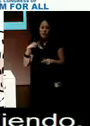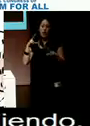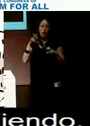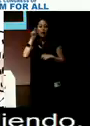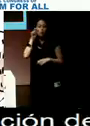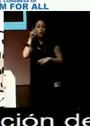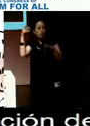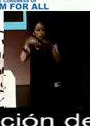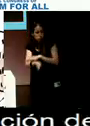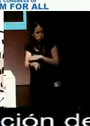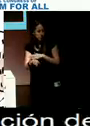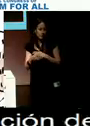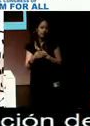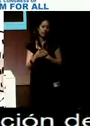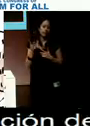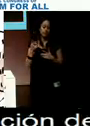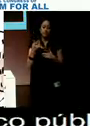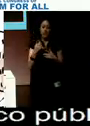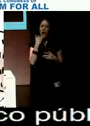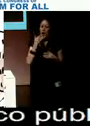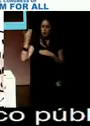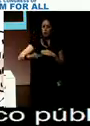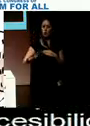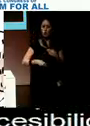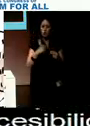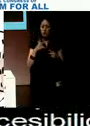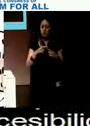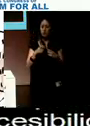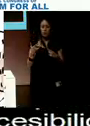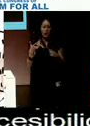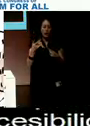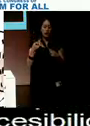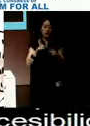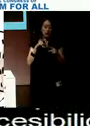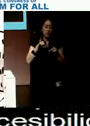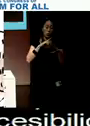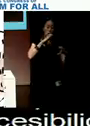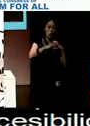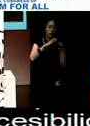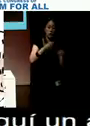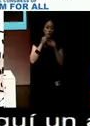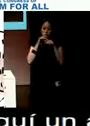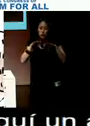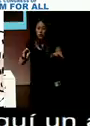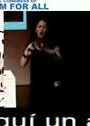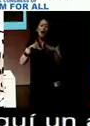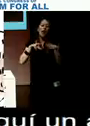private sector in tourism about accessibility